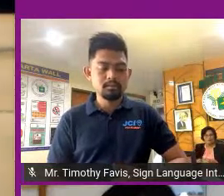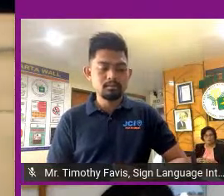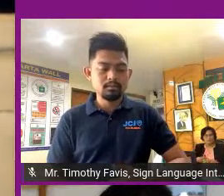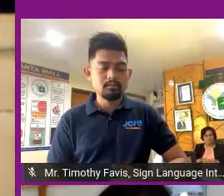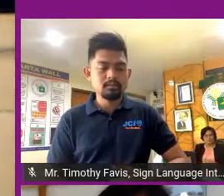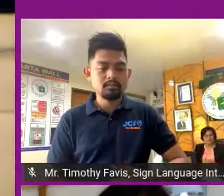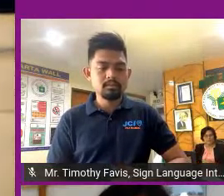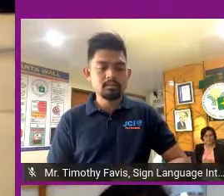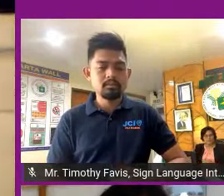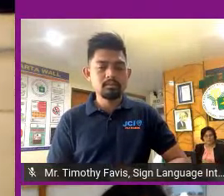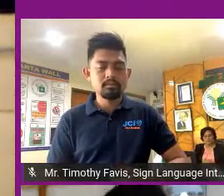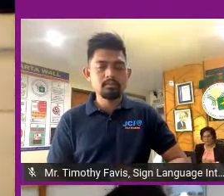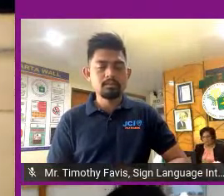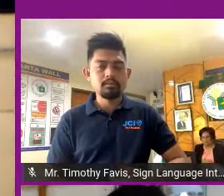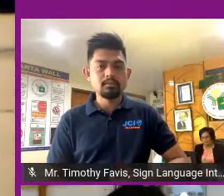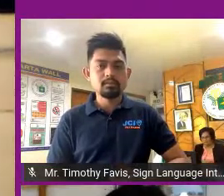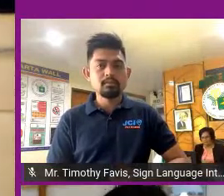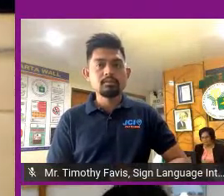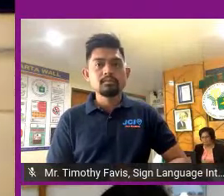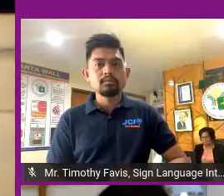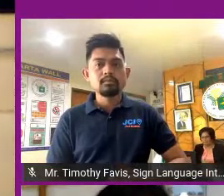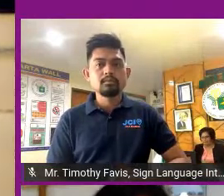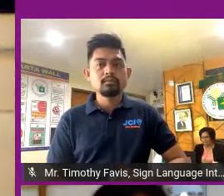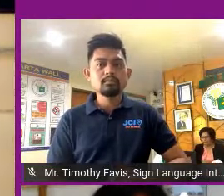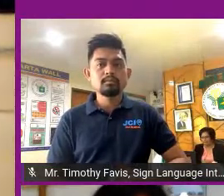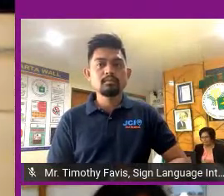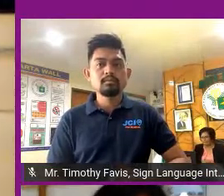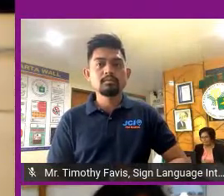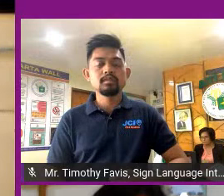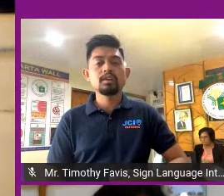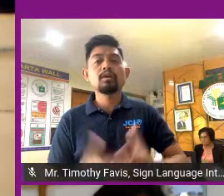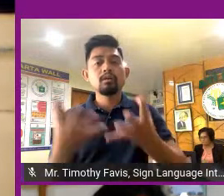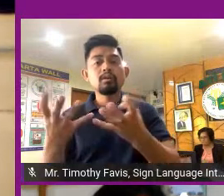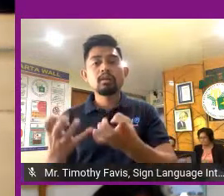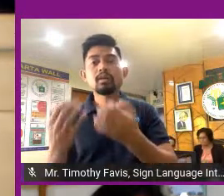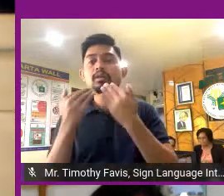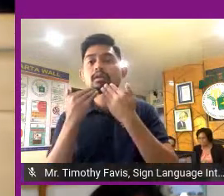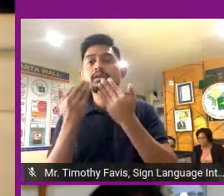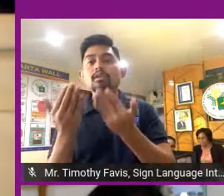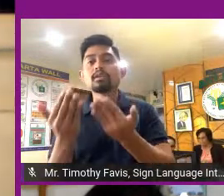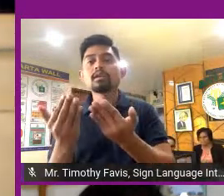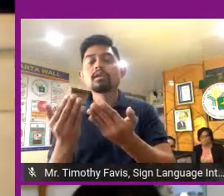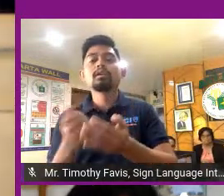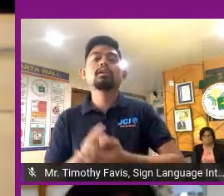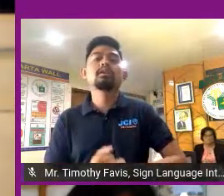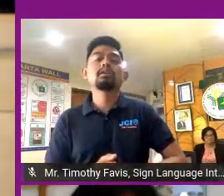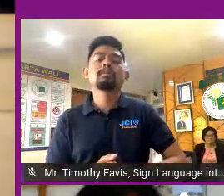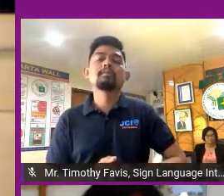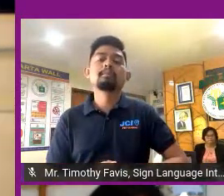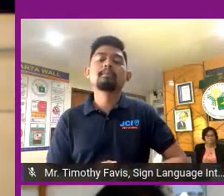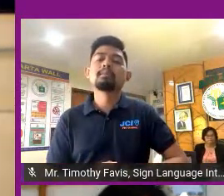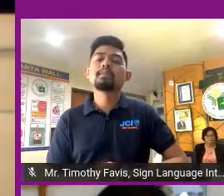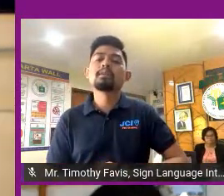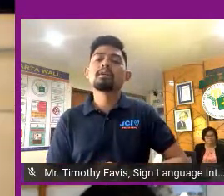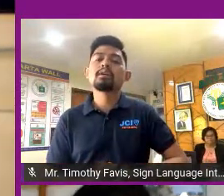go along, na-touch natin naman. So gusto lang po namin sabihin na meron po tayong active